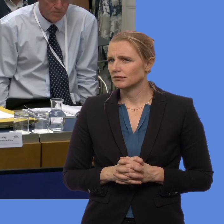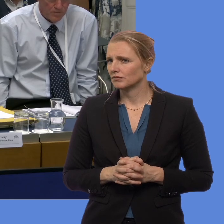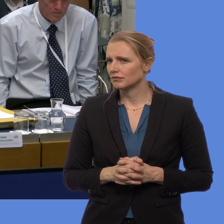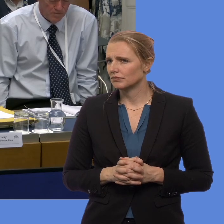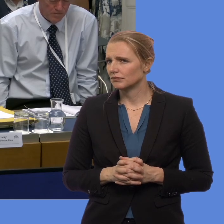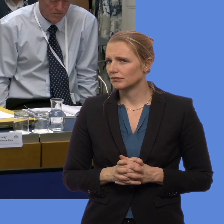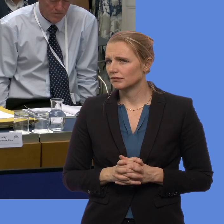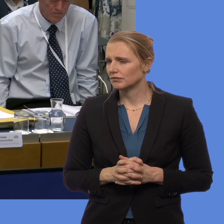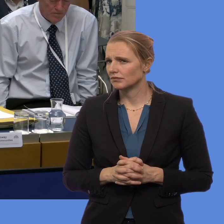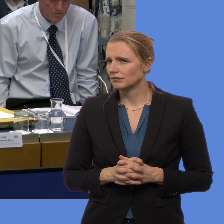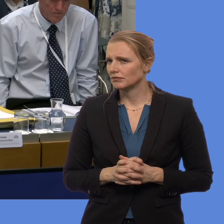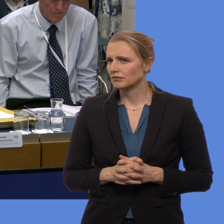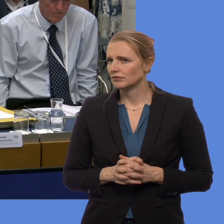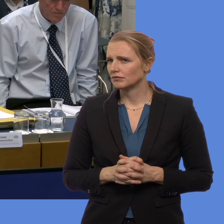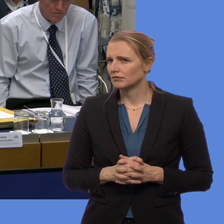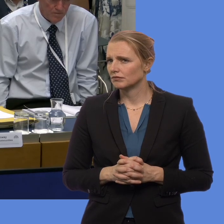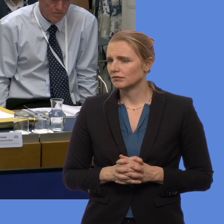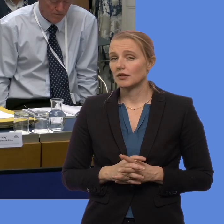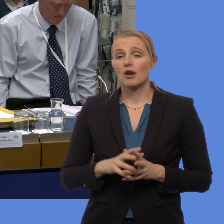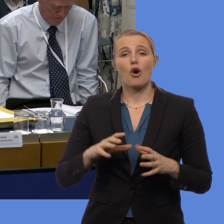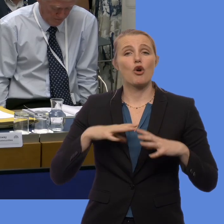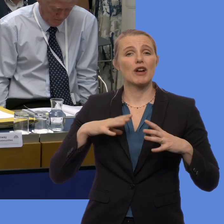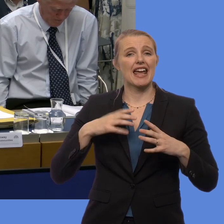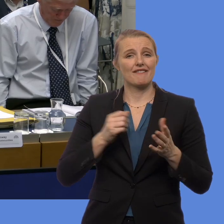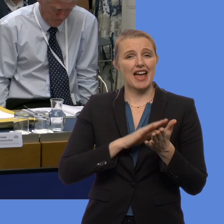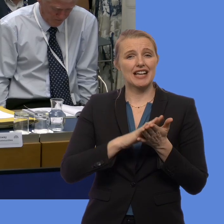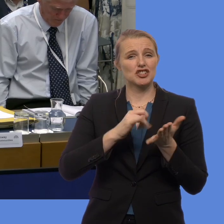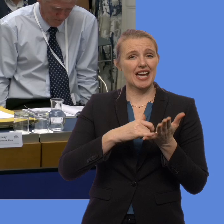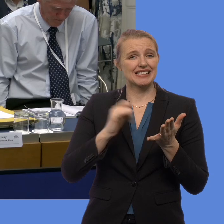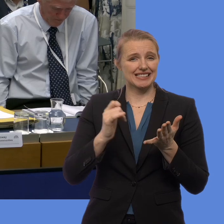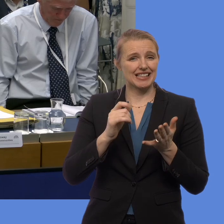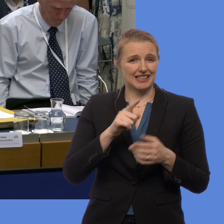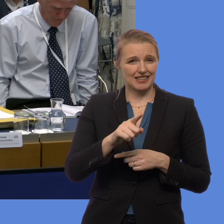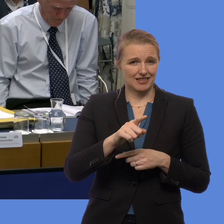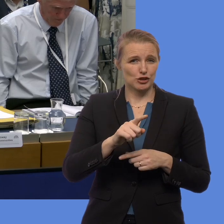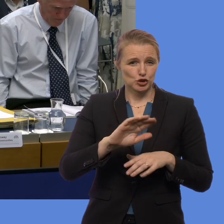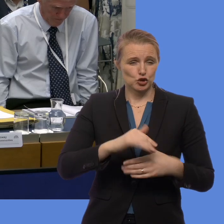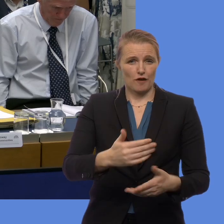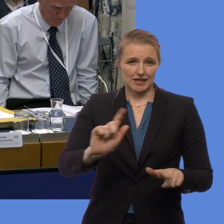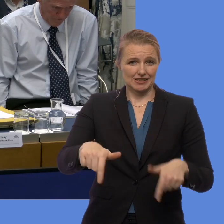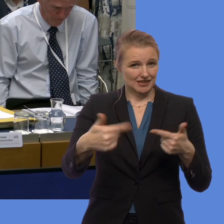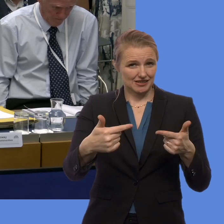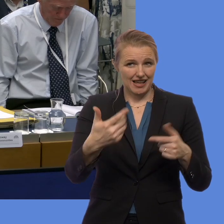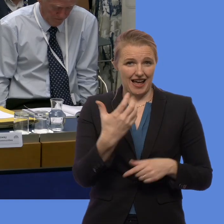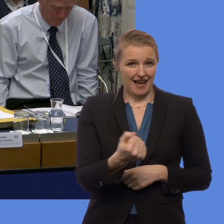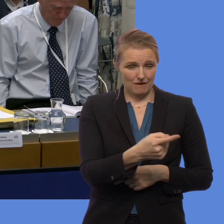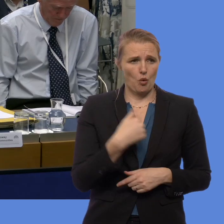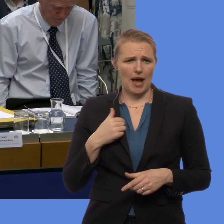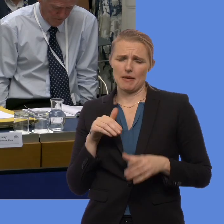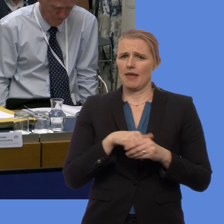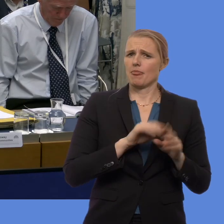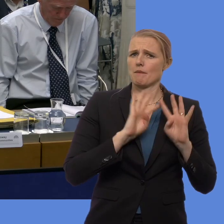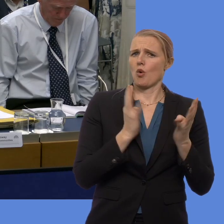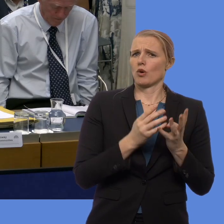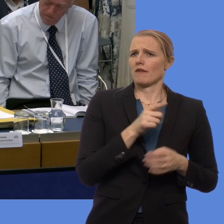Ian mentioned at the start, with the Health and Social Care Services, the Regional Communication Support Service, and we're represented on the board of that.